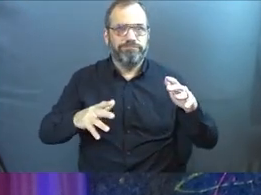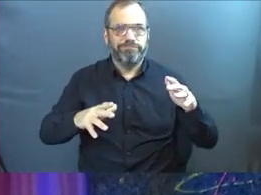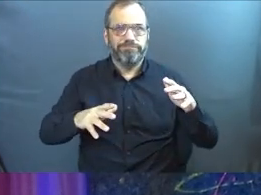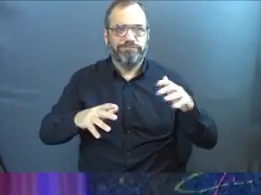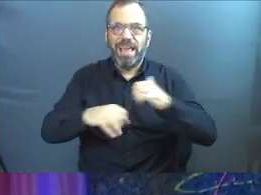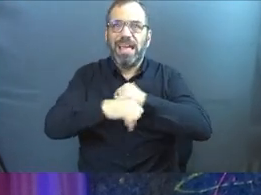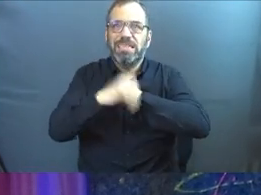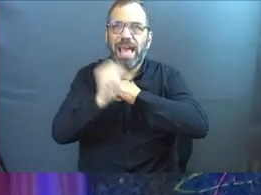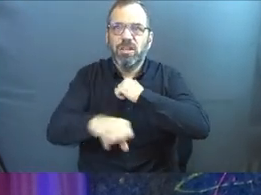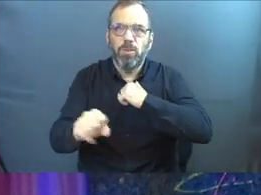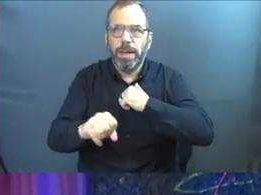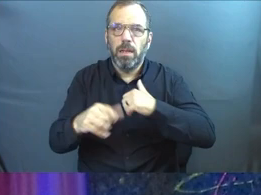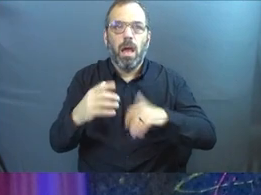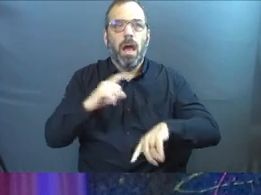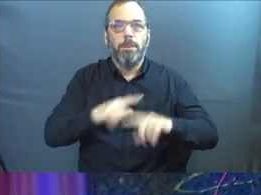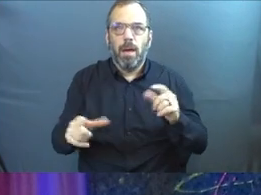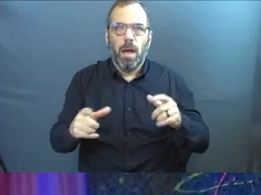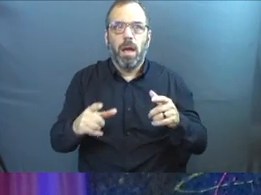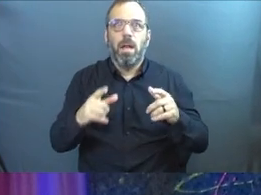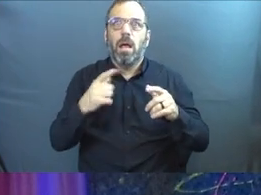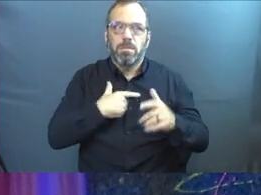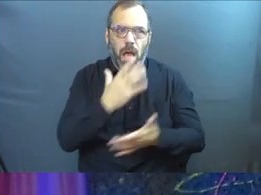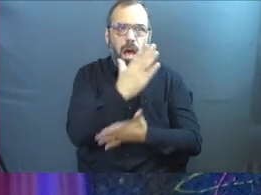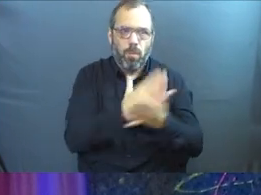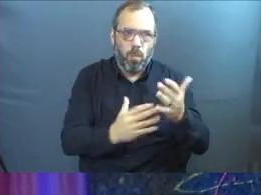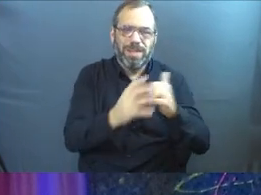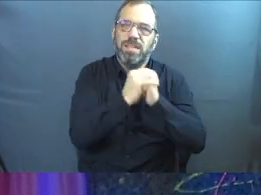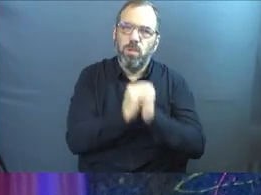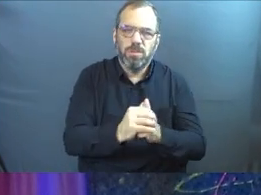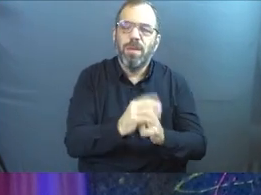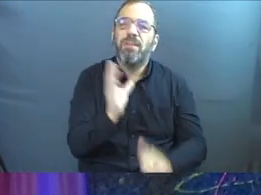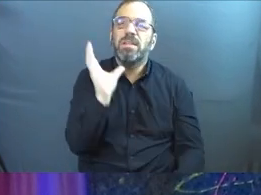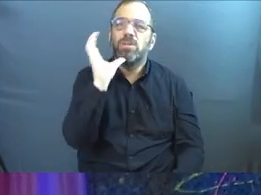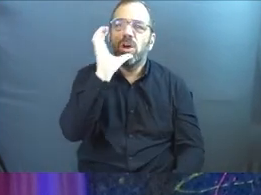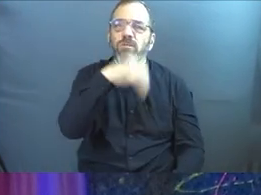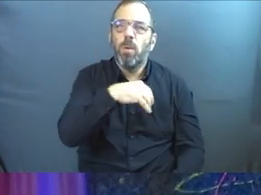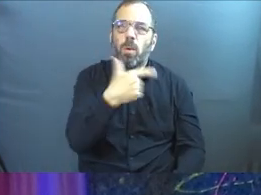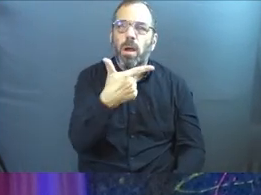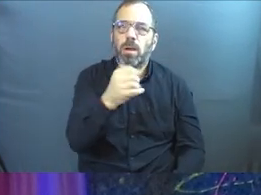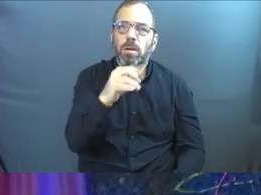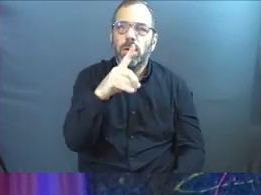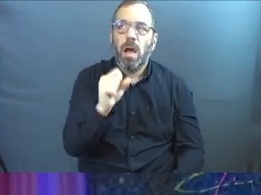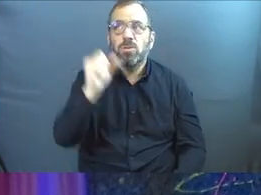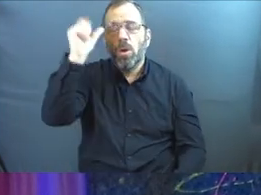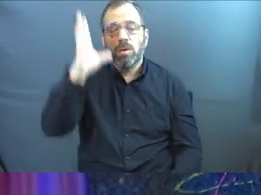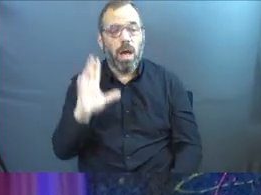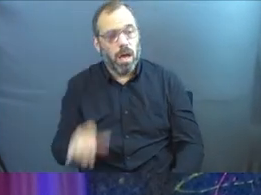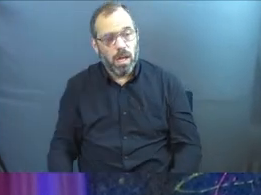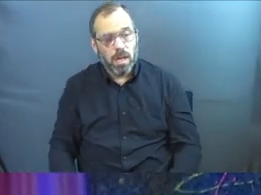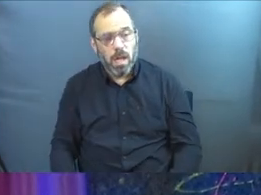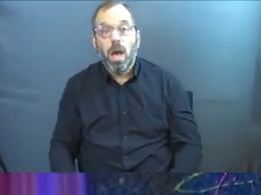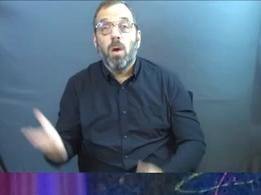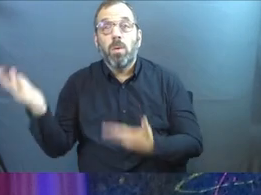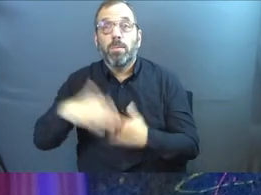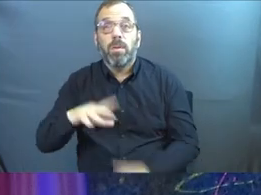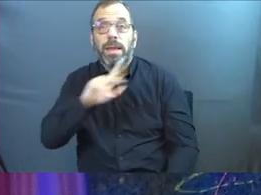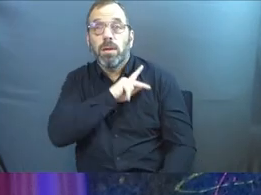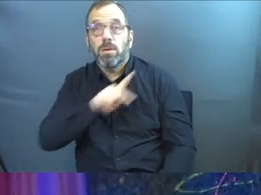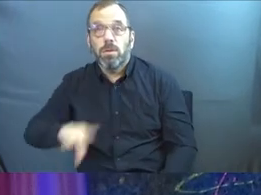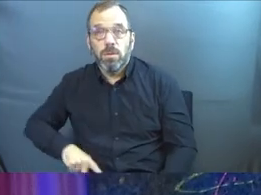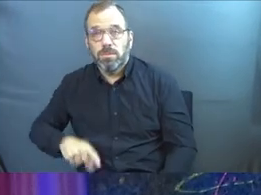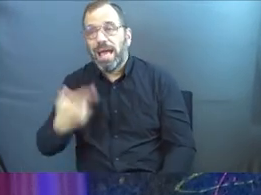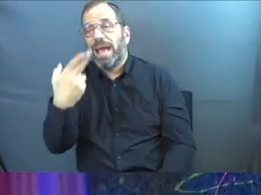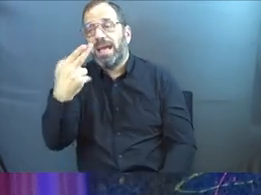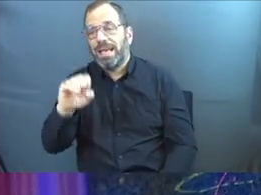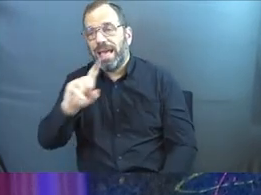A lot of those things came in with the worship of these foreign gods. And so God periodically would bring a good king along like